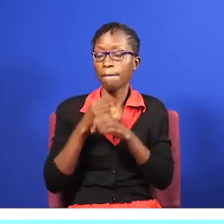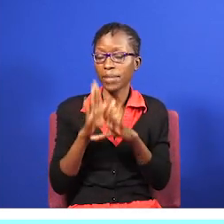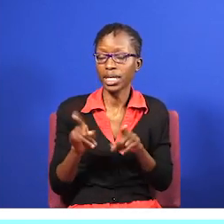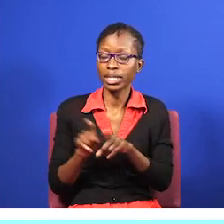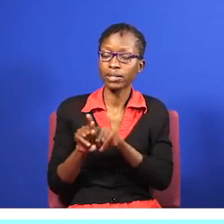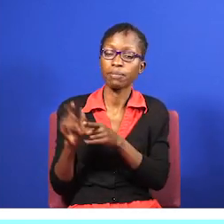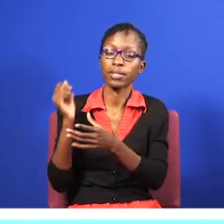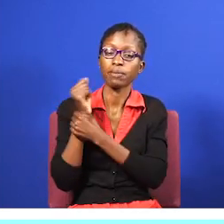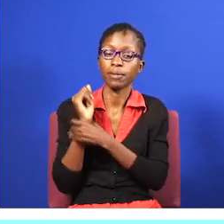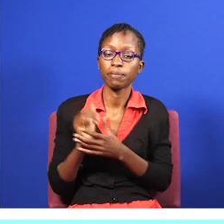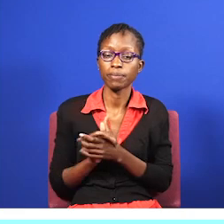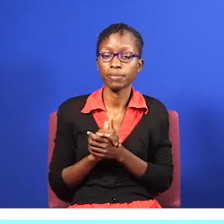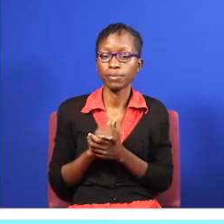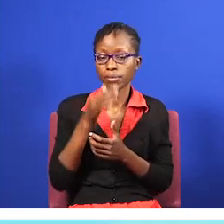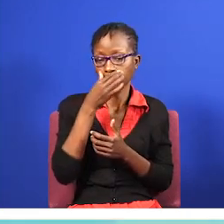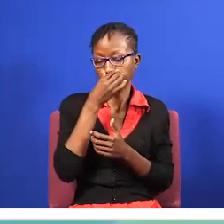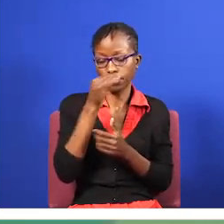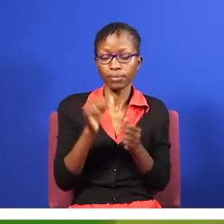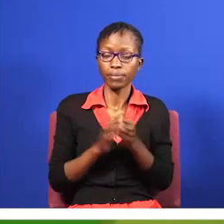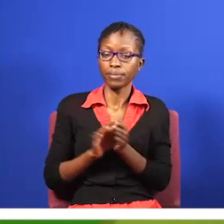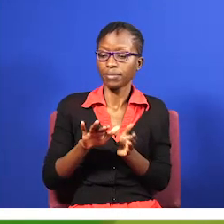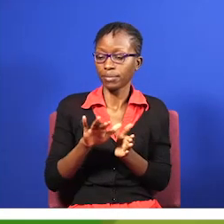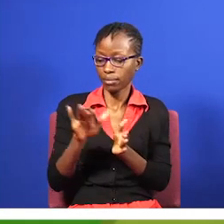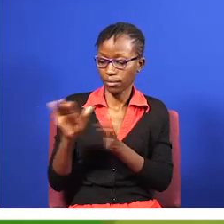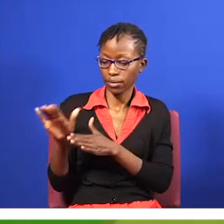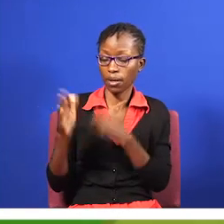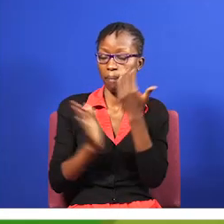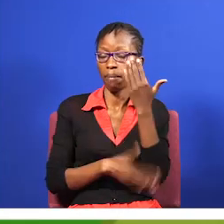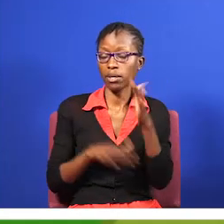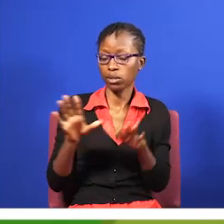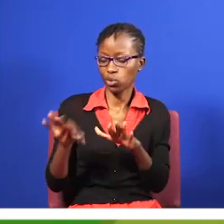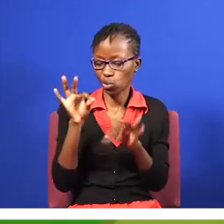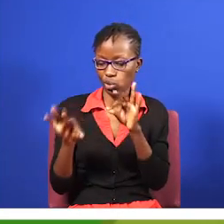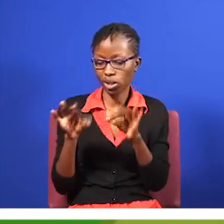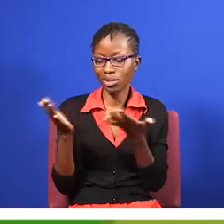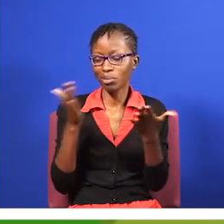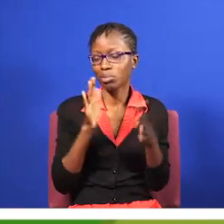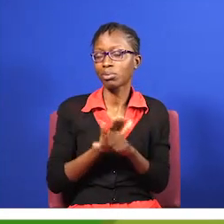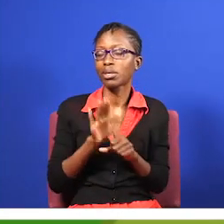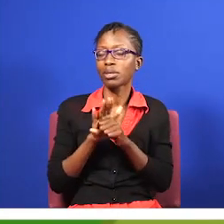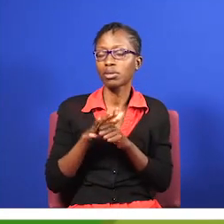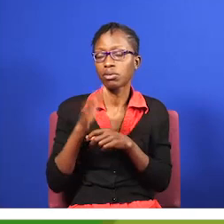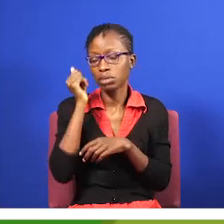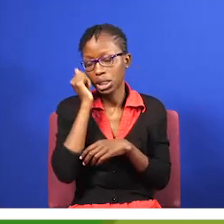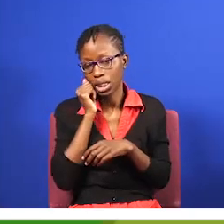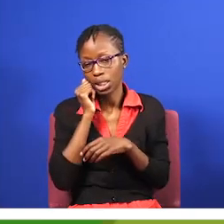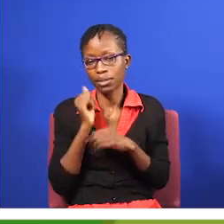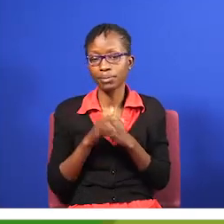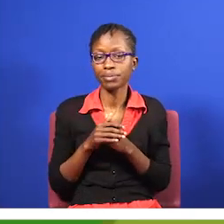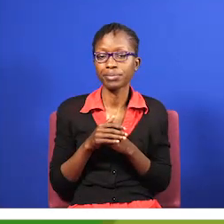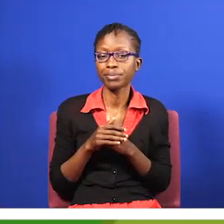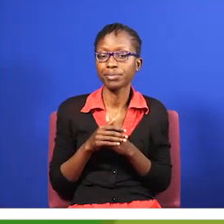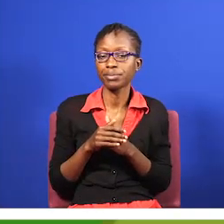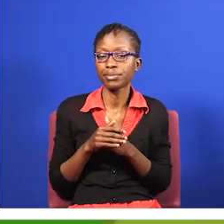like Abraham. Now, what are the bad choices? The bad choices bring a lot of sadness. So on the